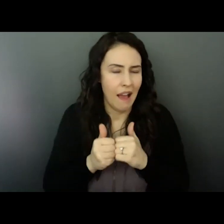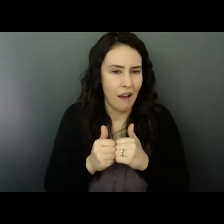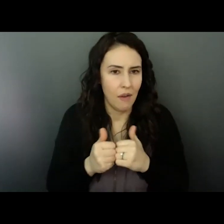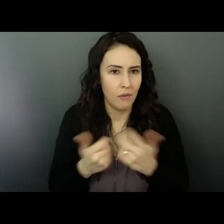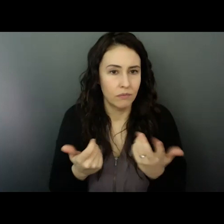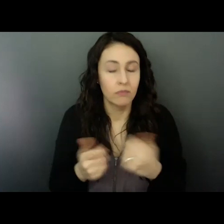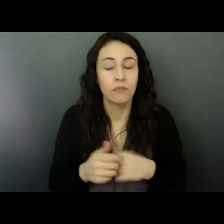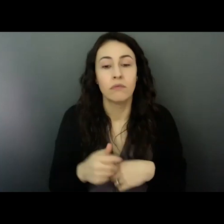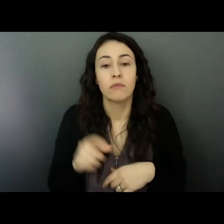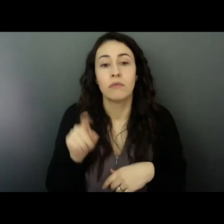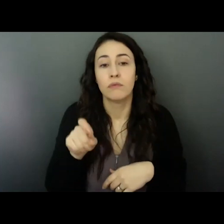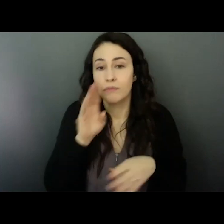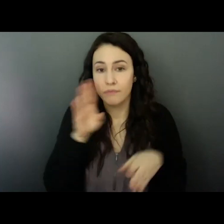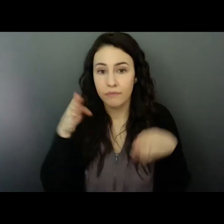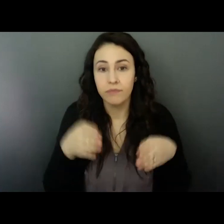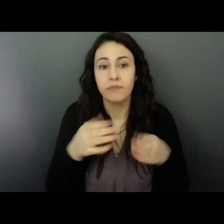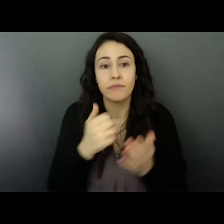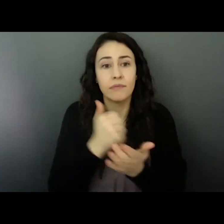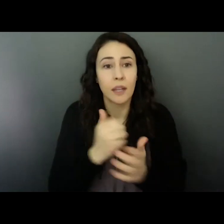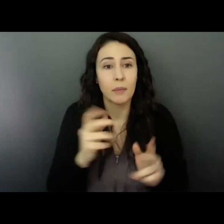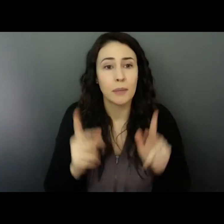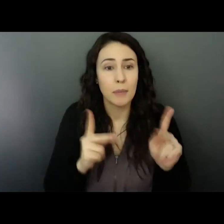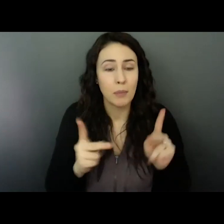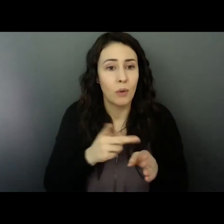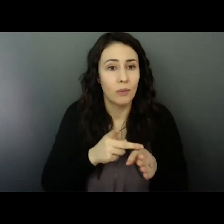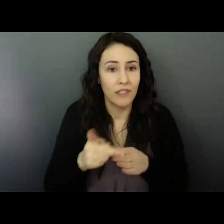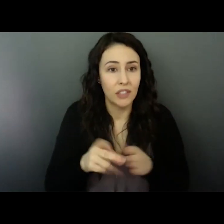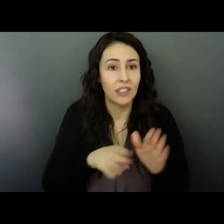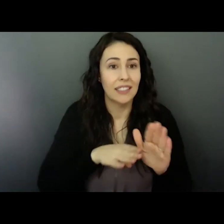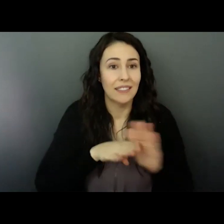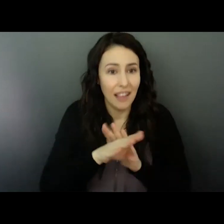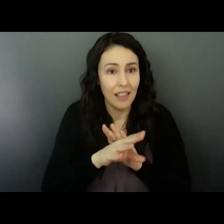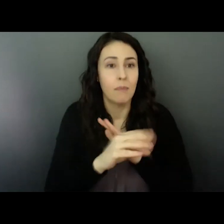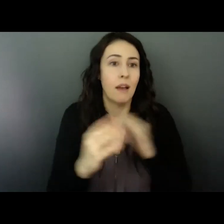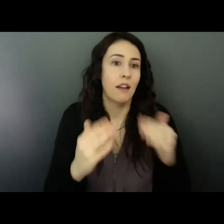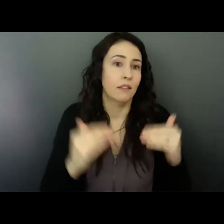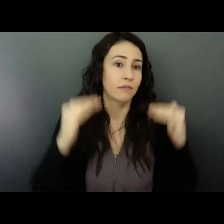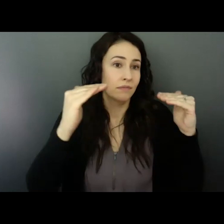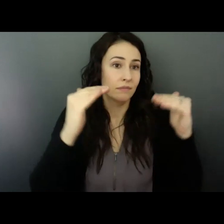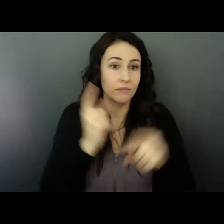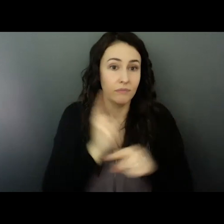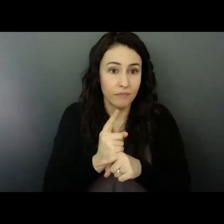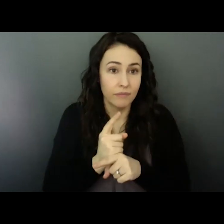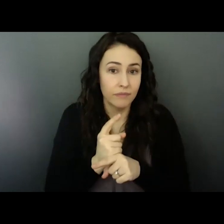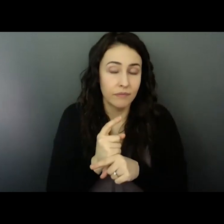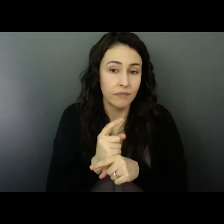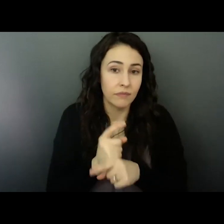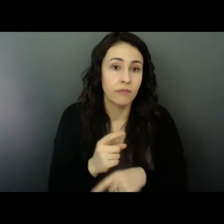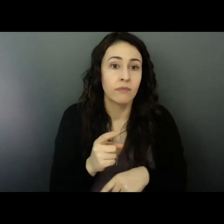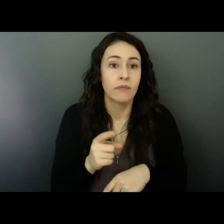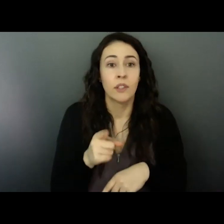to focus on helping people professionally develop and advance, right? You need